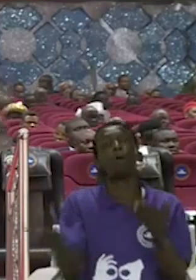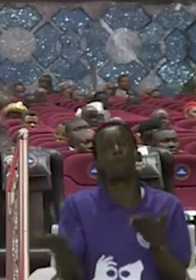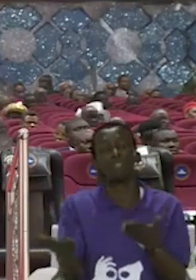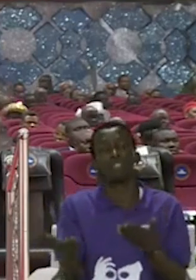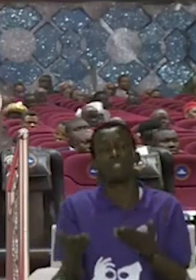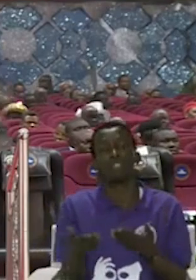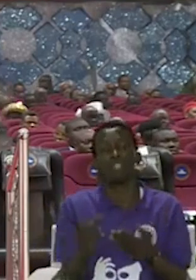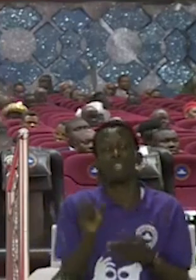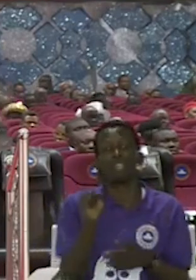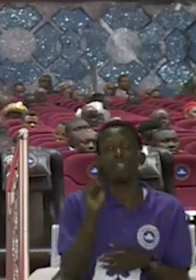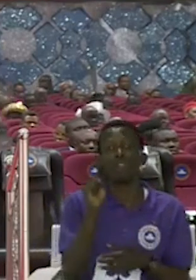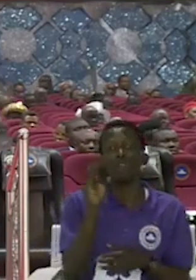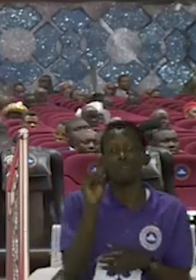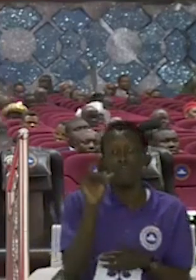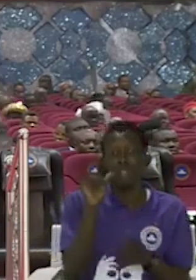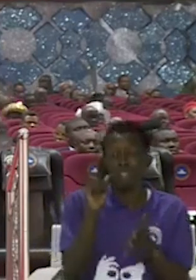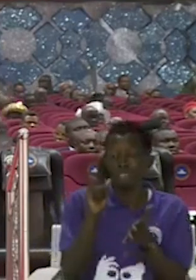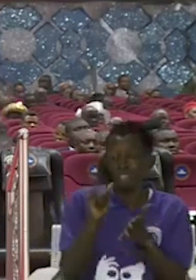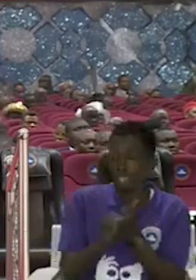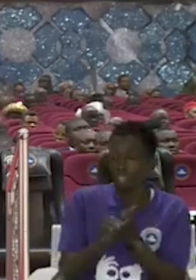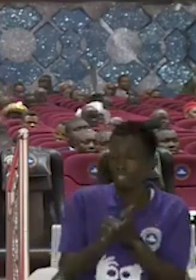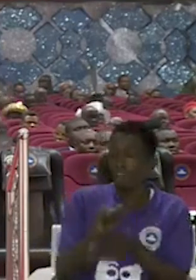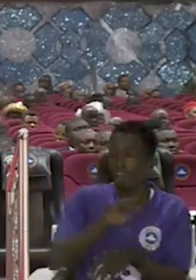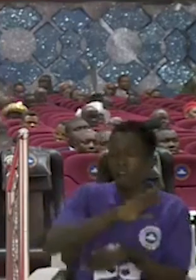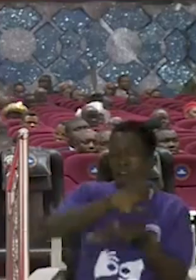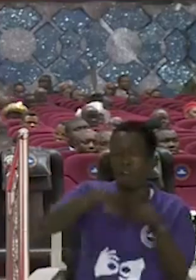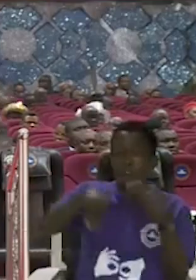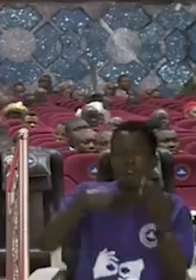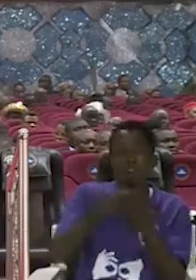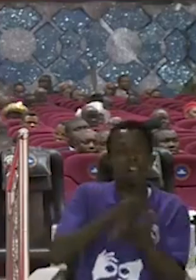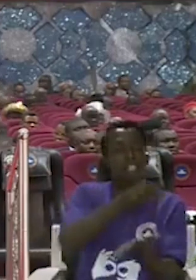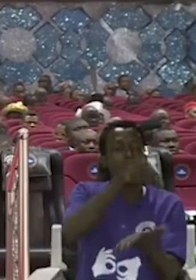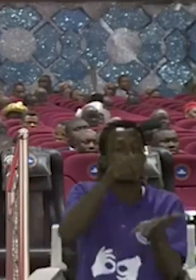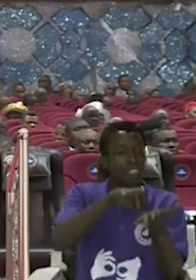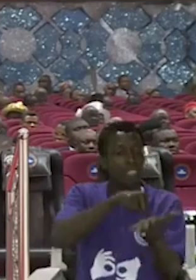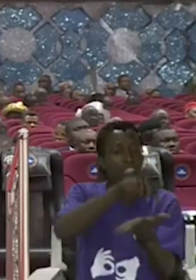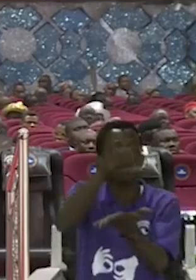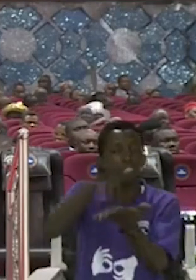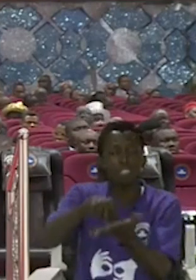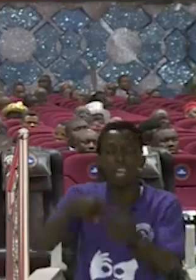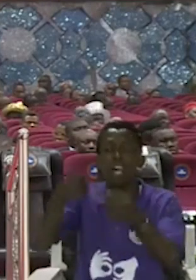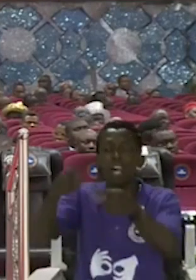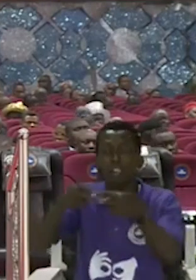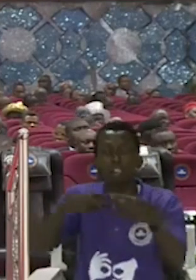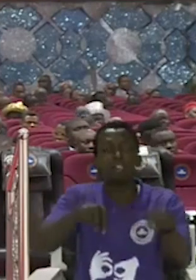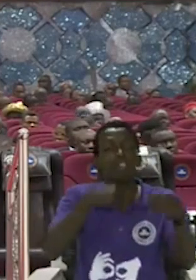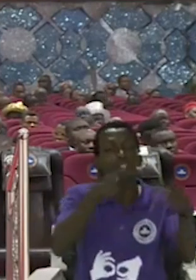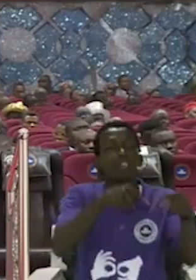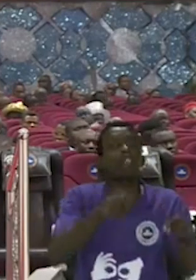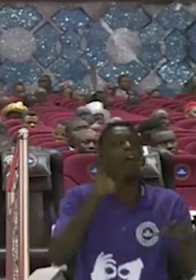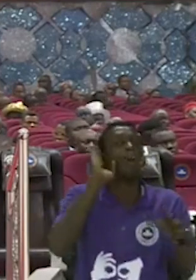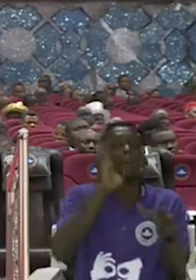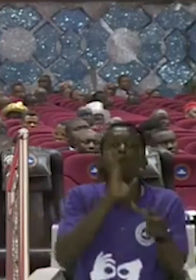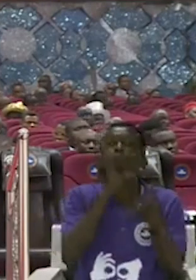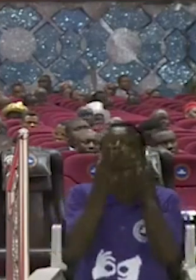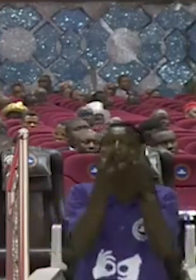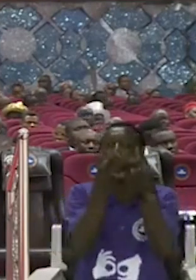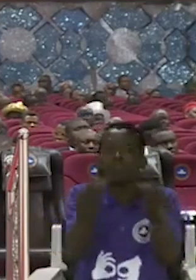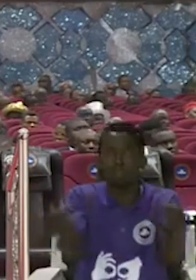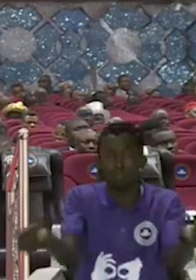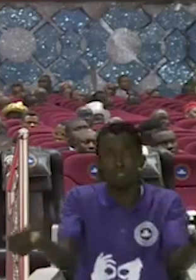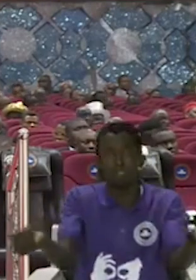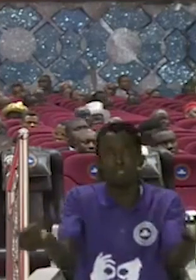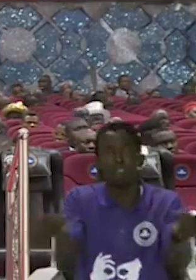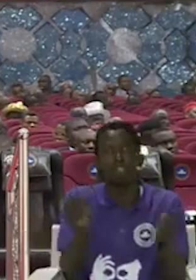so that all these arguments and etc. will come to an end, so